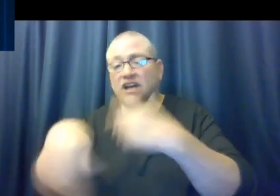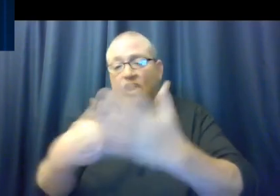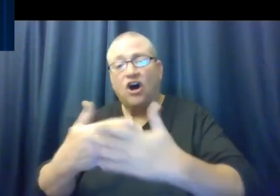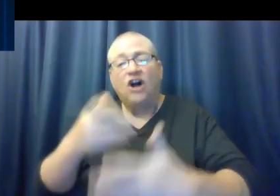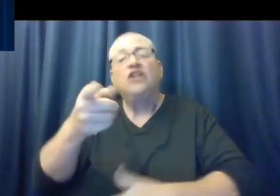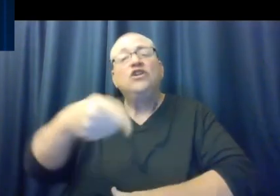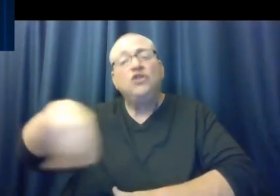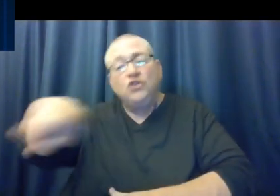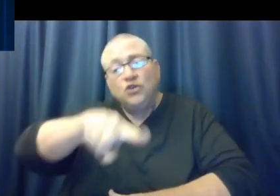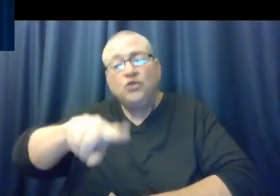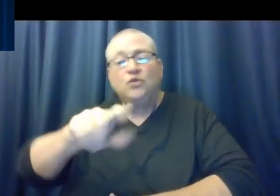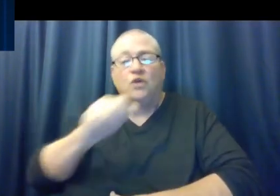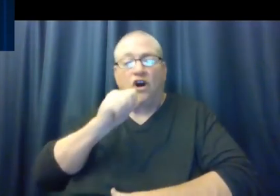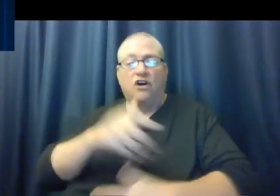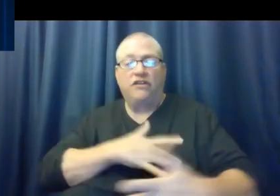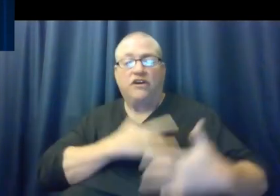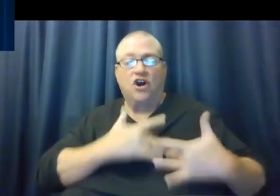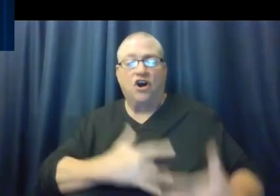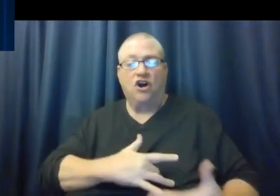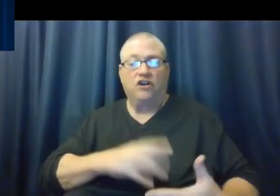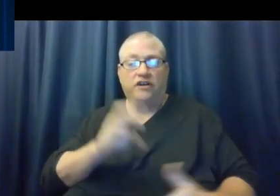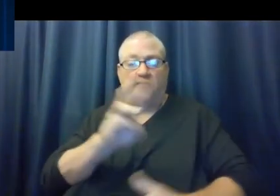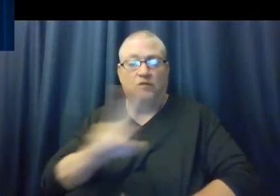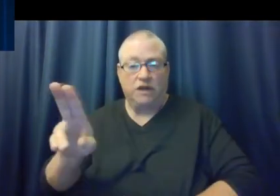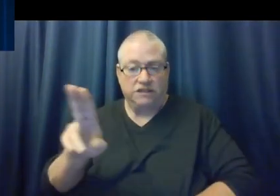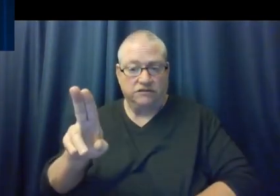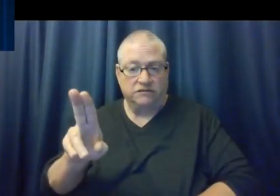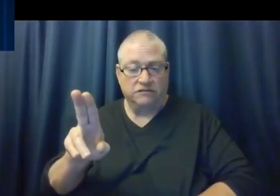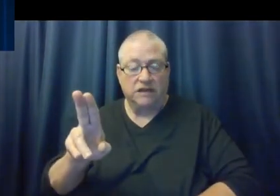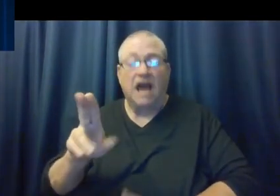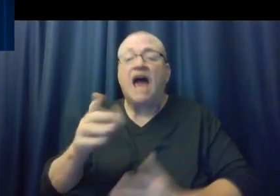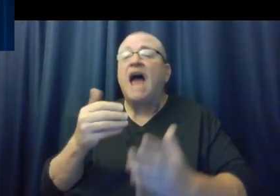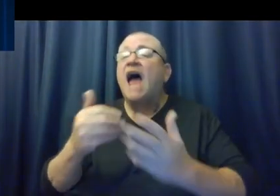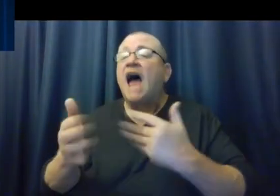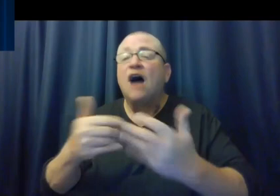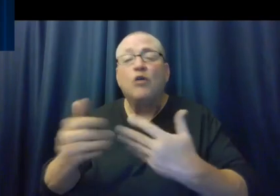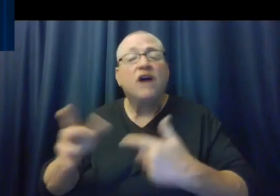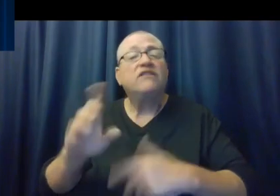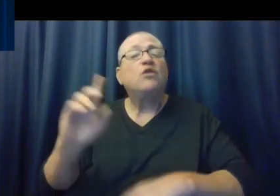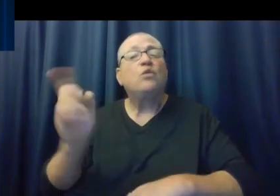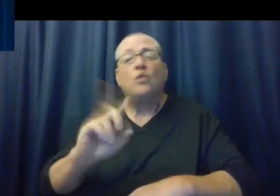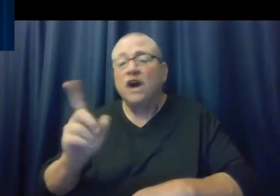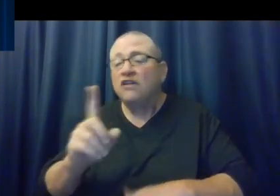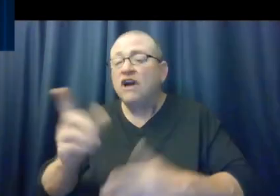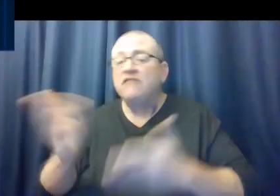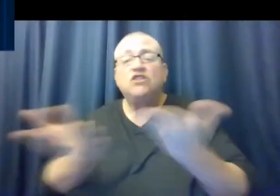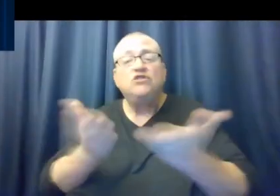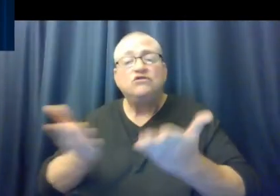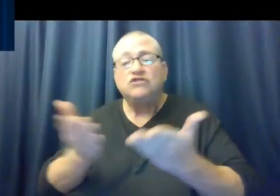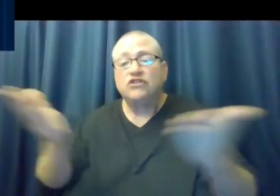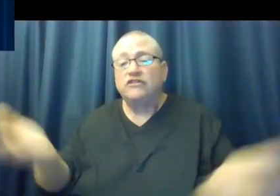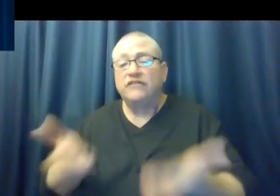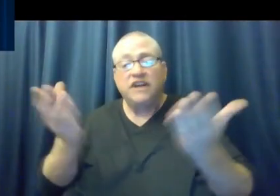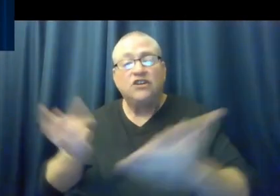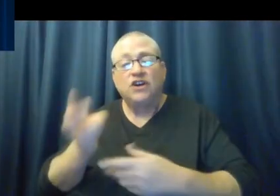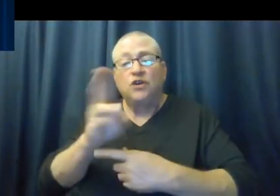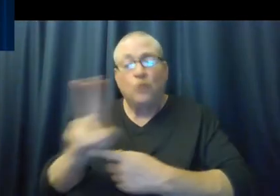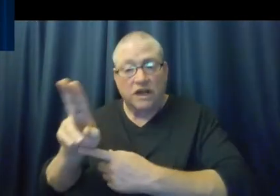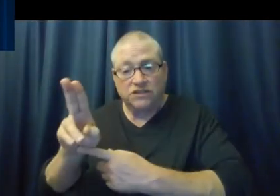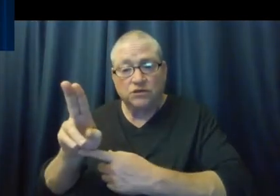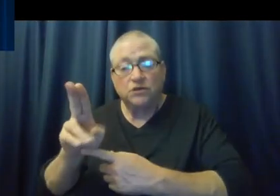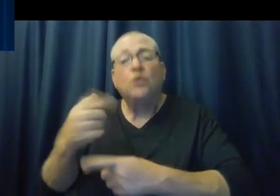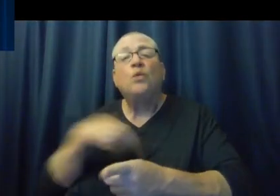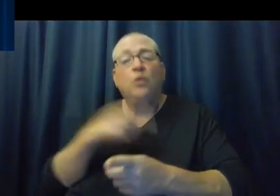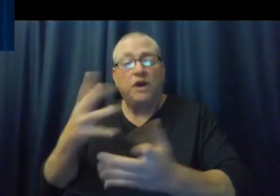Wherever and however you serve at Western, I want you to know that every one of you makes a valuable contribution to that shared